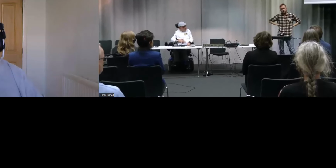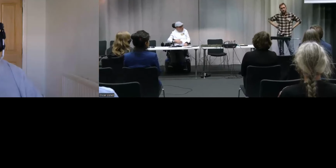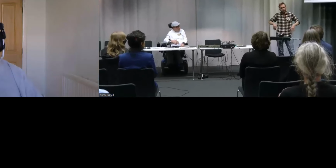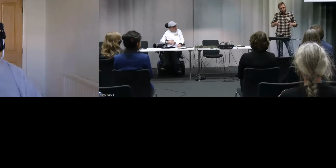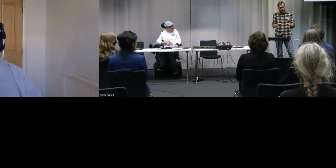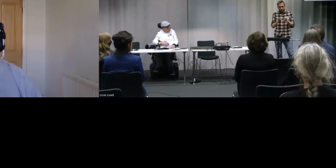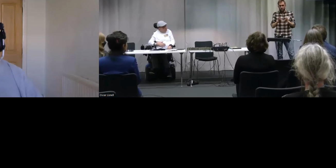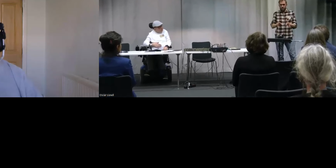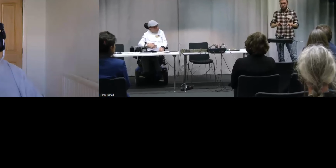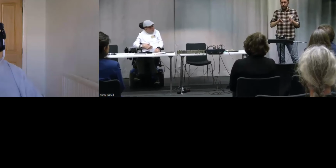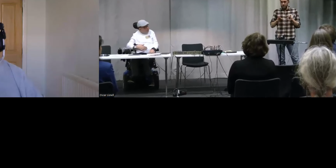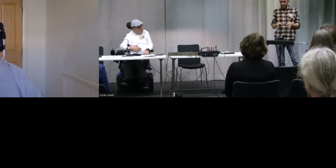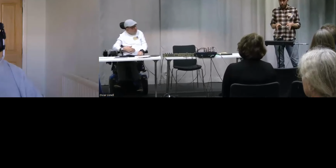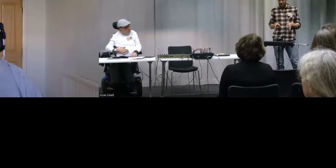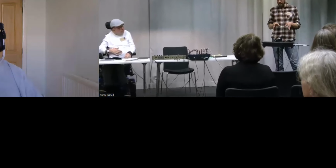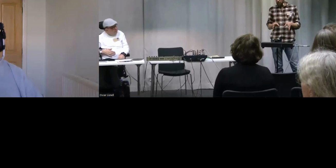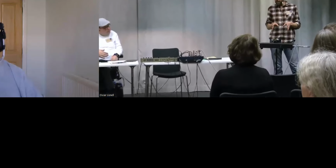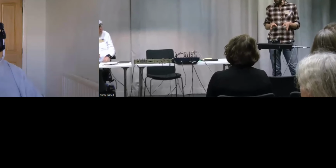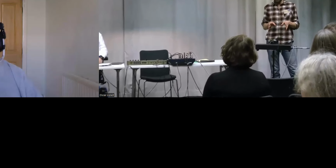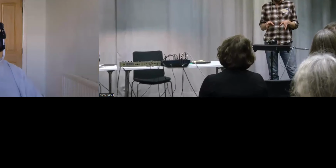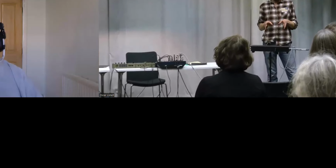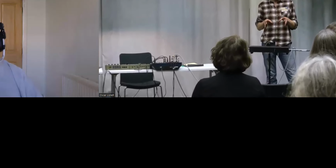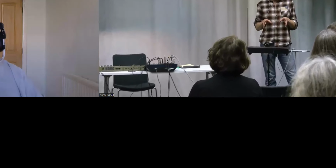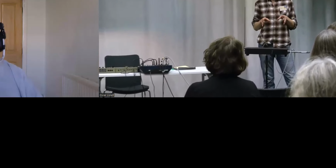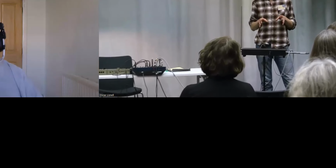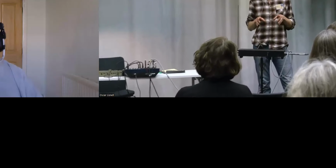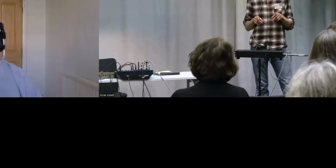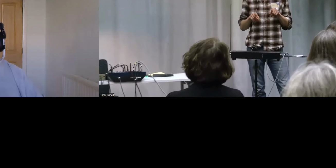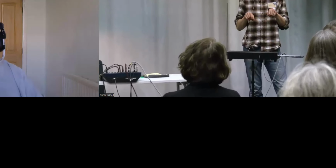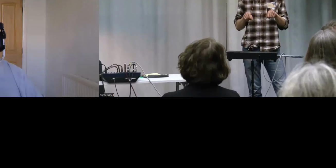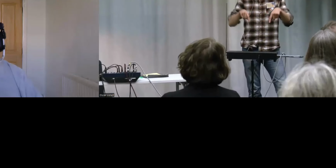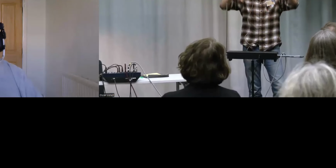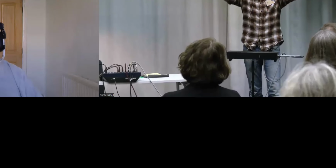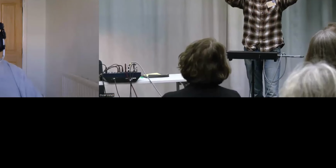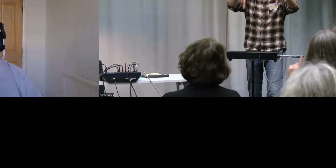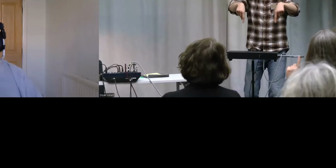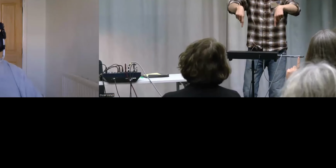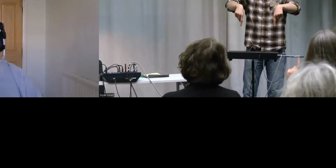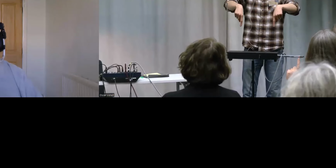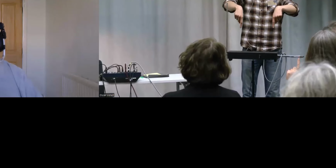to actually bring up this cabinet. How many of you exactly know what this is?